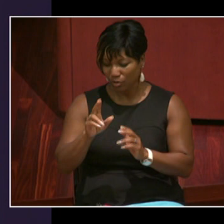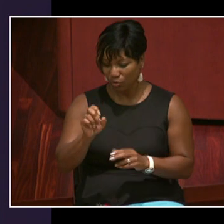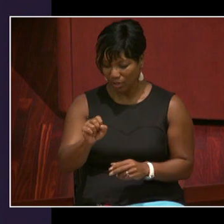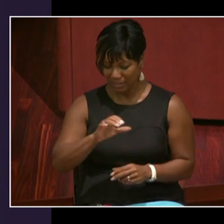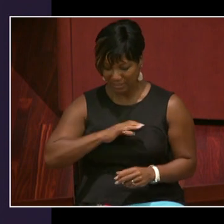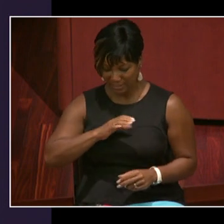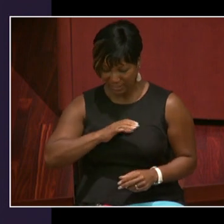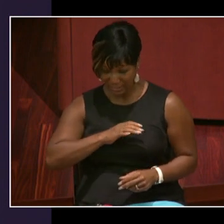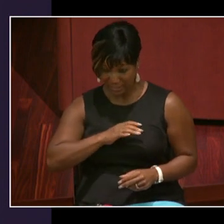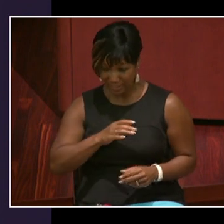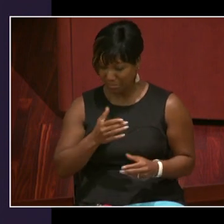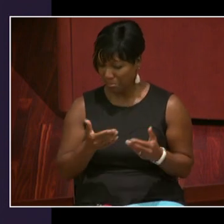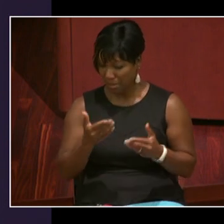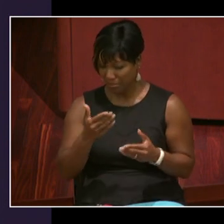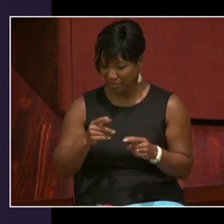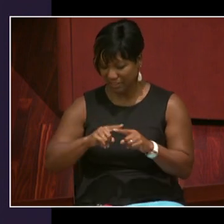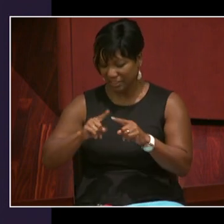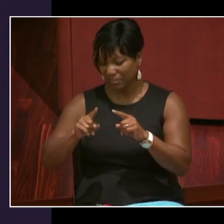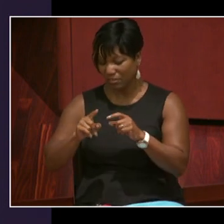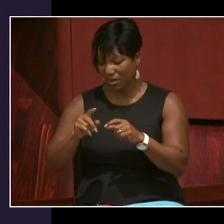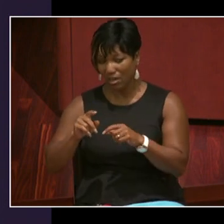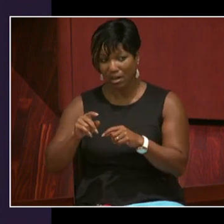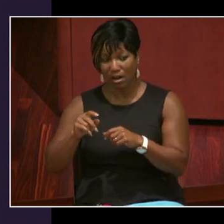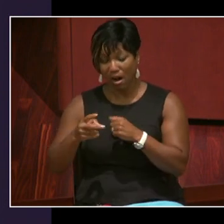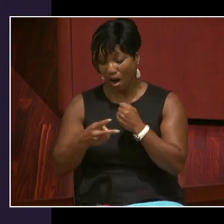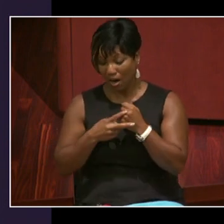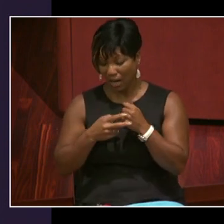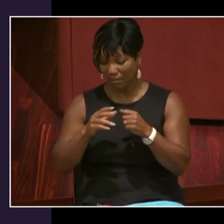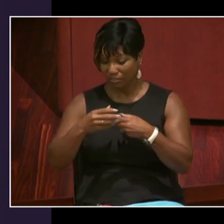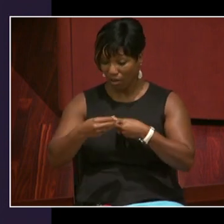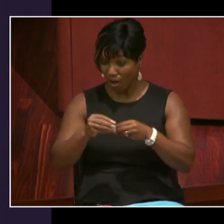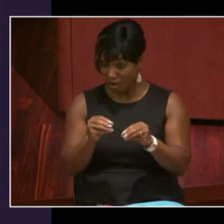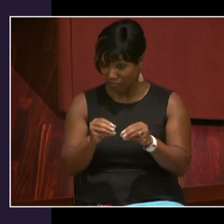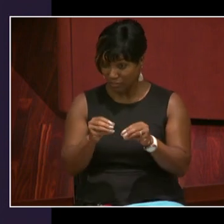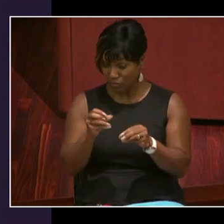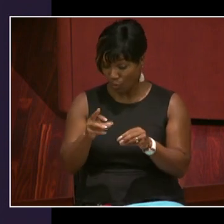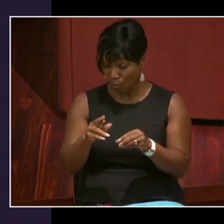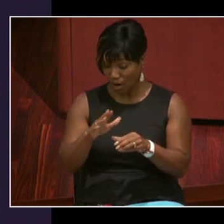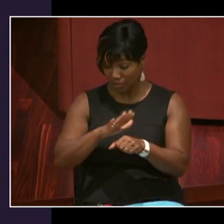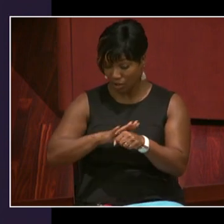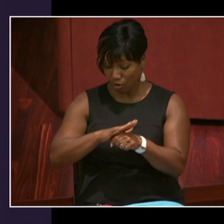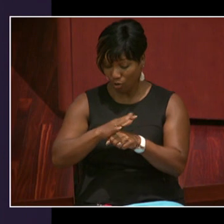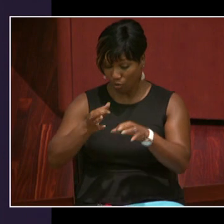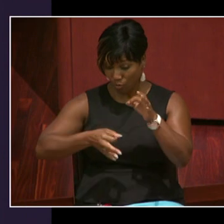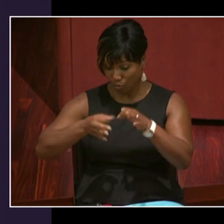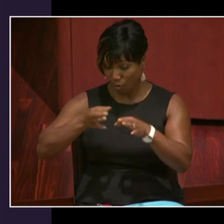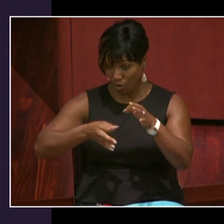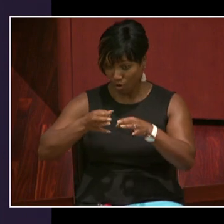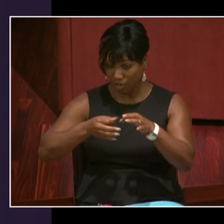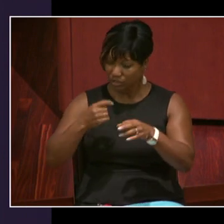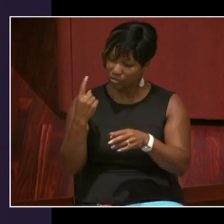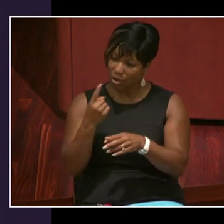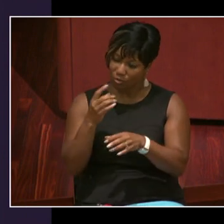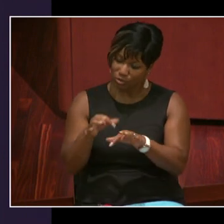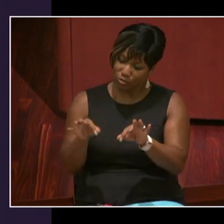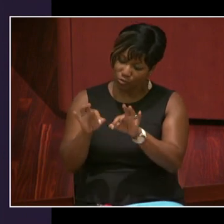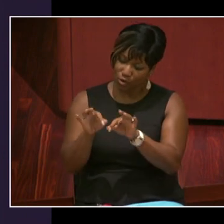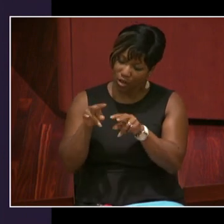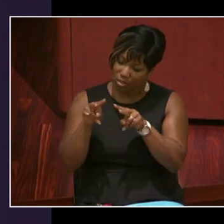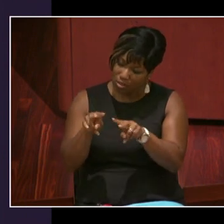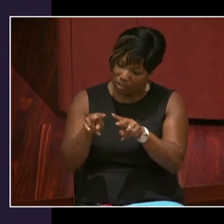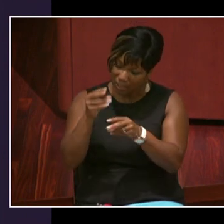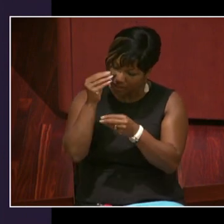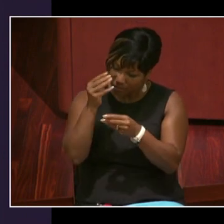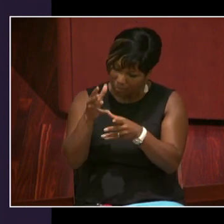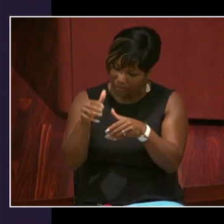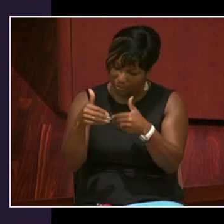Archives office or perhaps at one of the local courts. it's always worth looking at the information that's provided on these